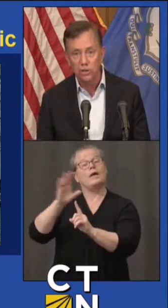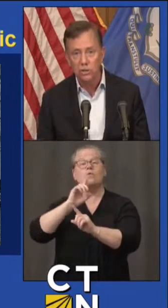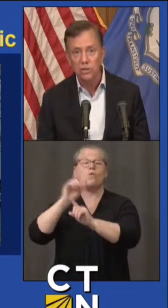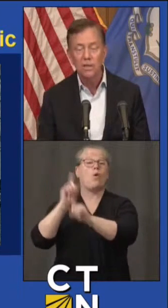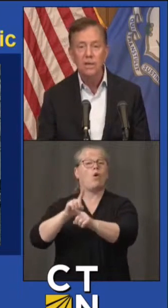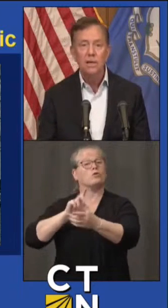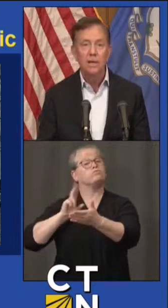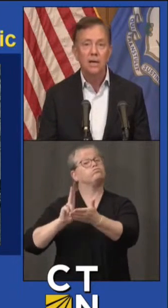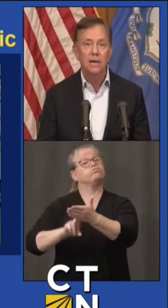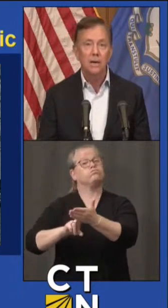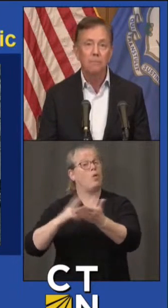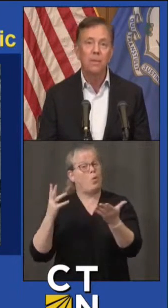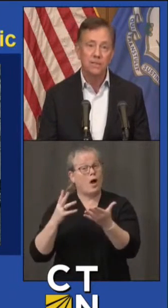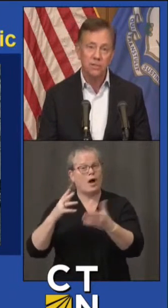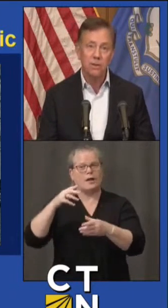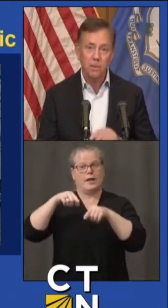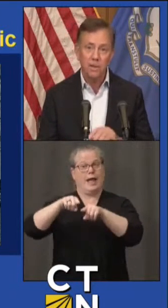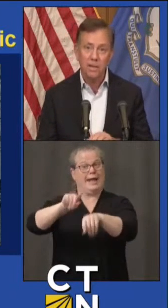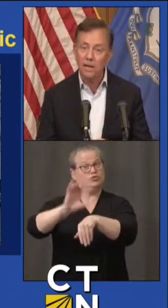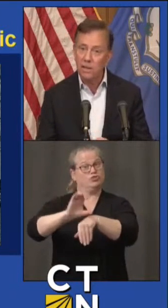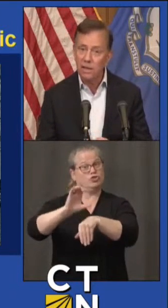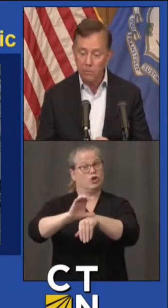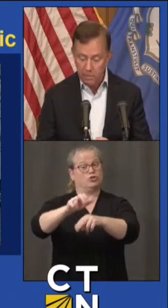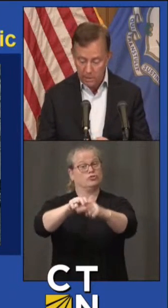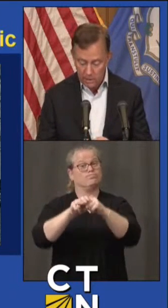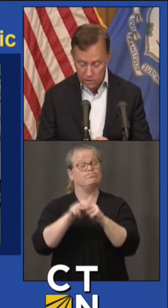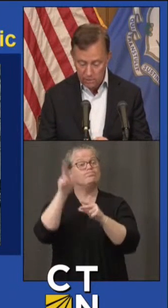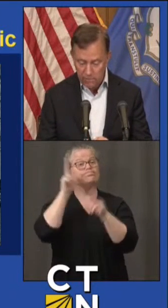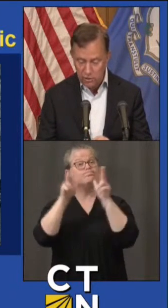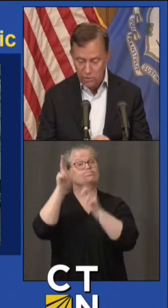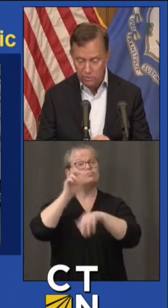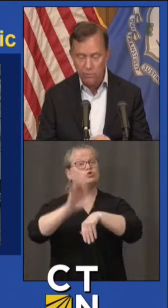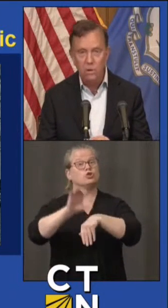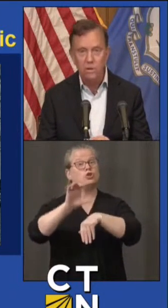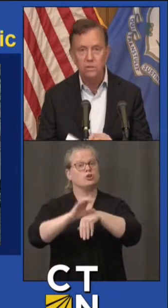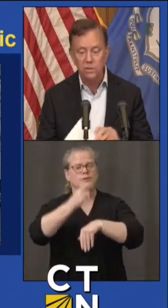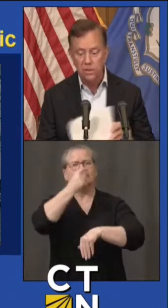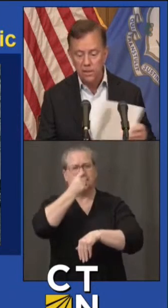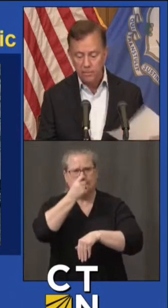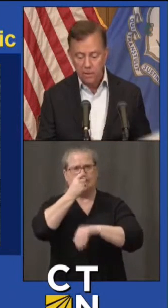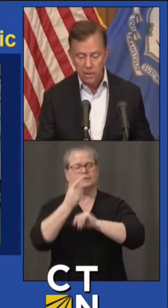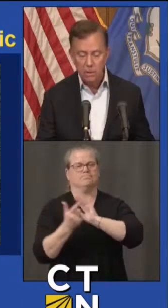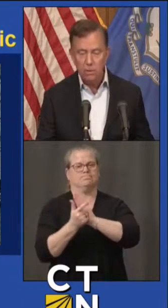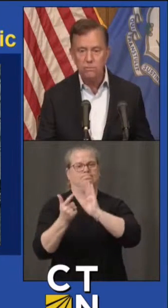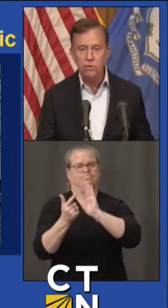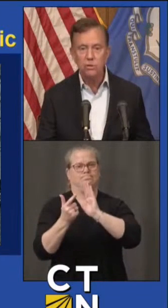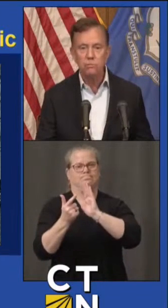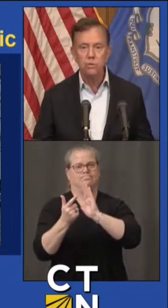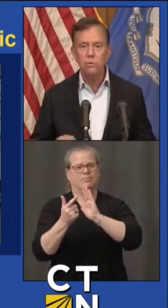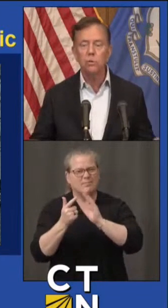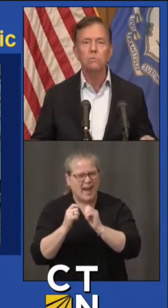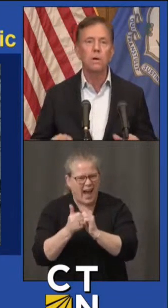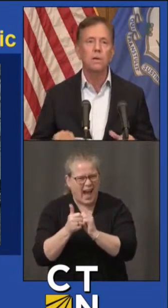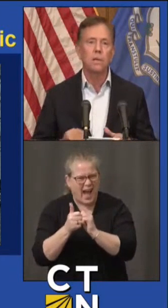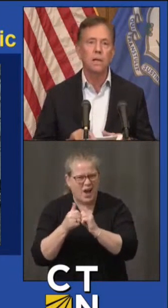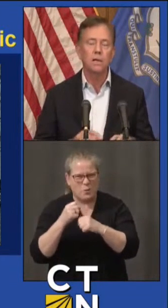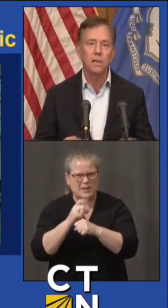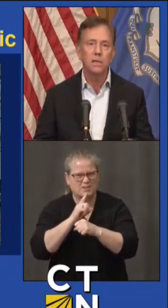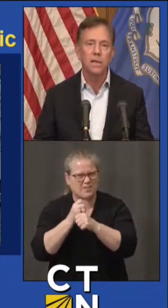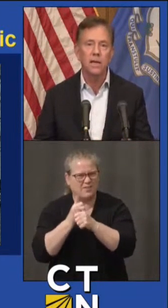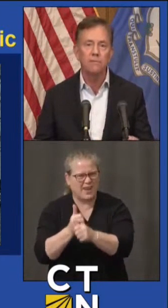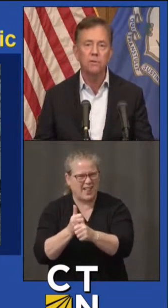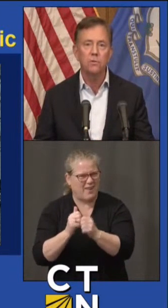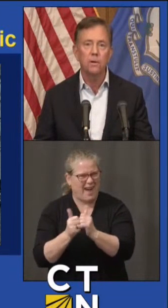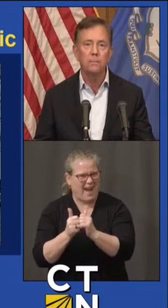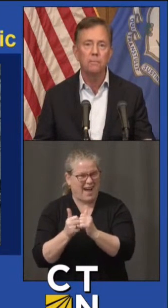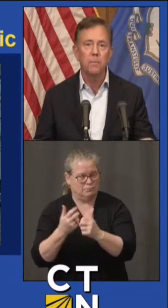church. That's something that I think would be a little tougher to enforce. Sooner rather than later, they did